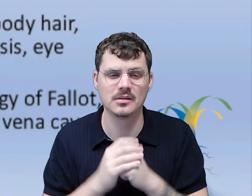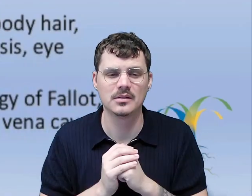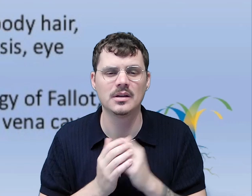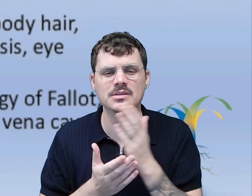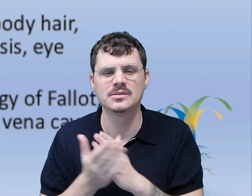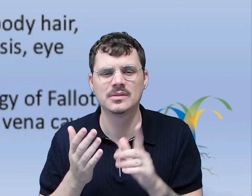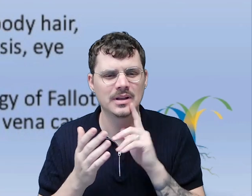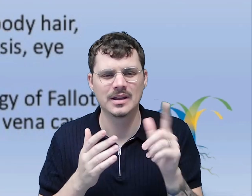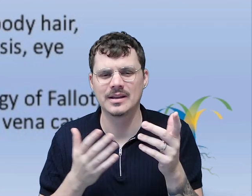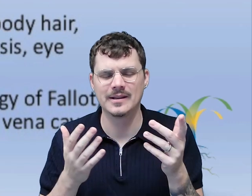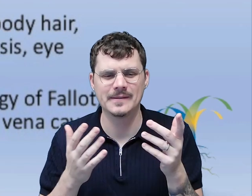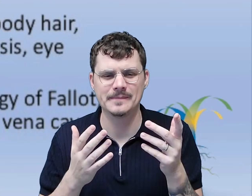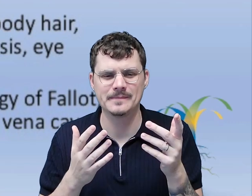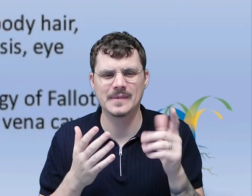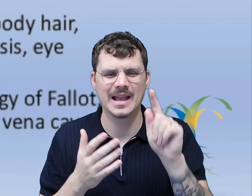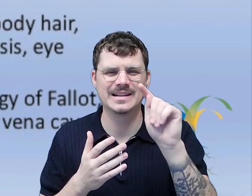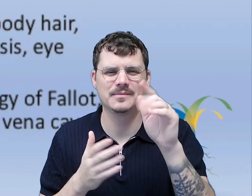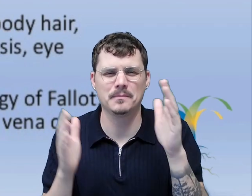middle, tiny